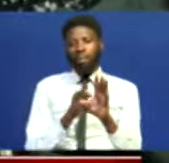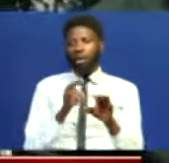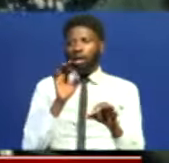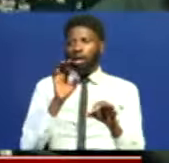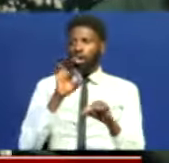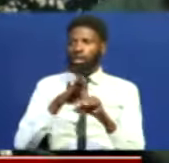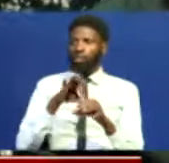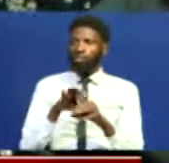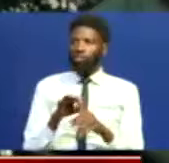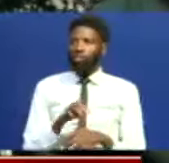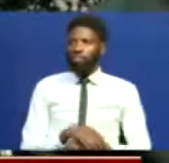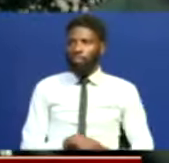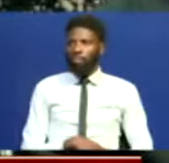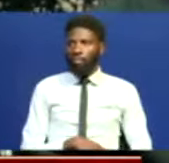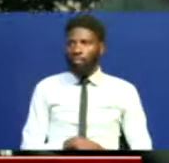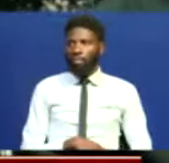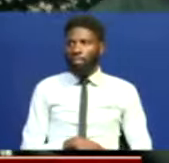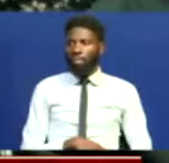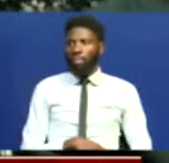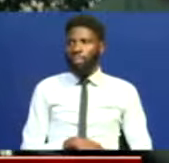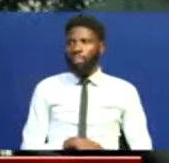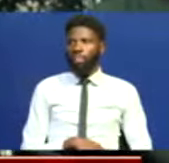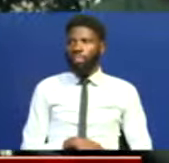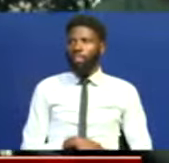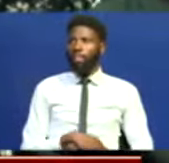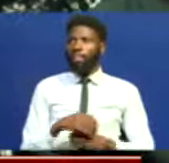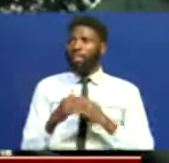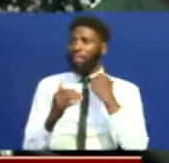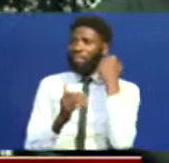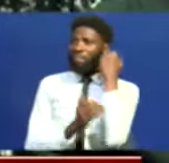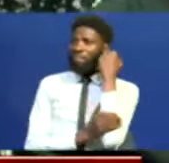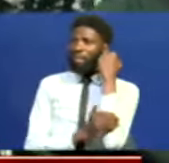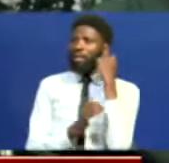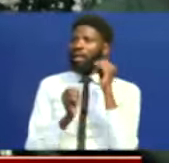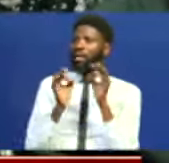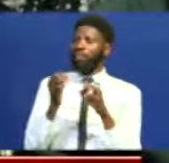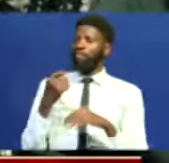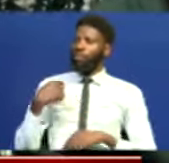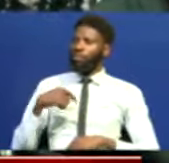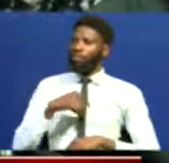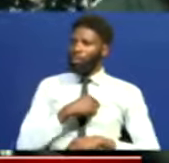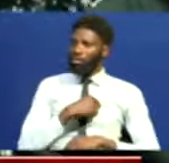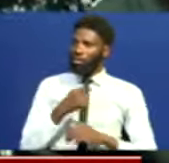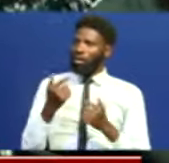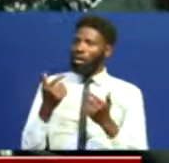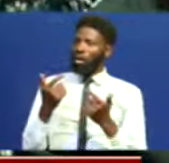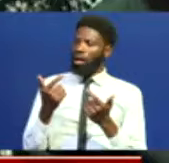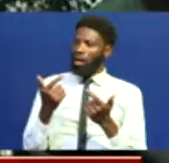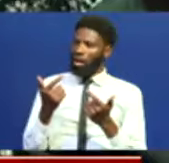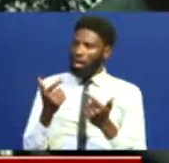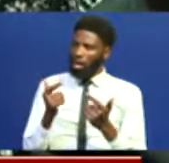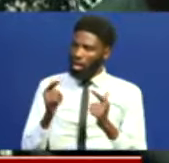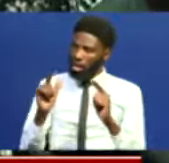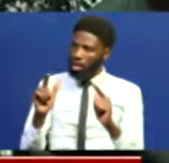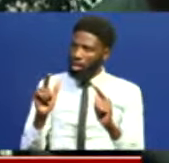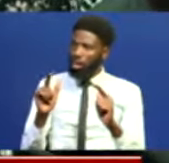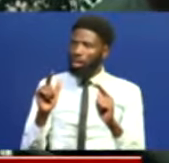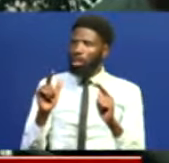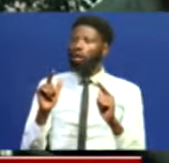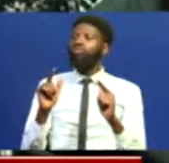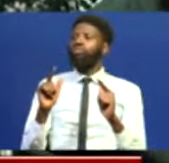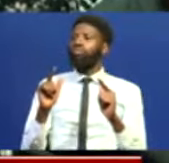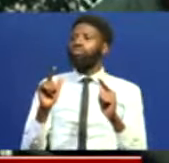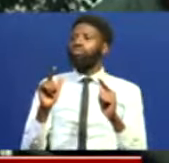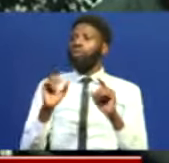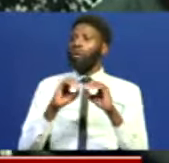It would be very unfortunate if we allow an organization that is